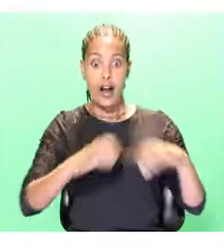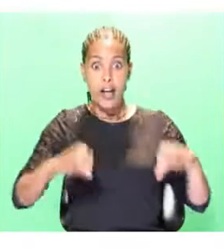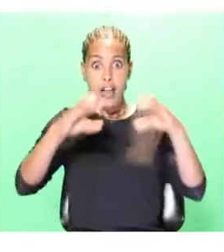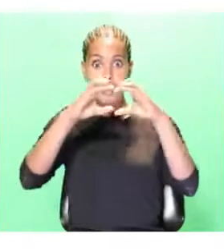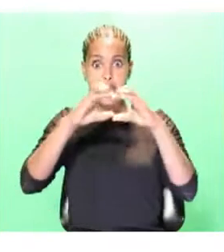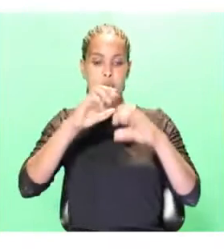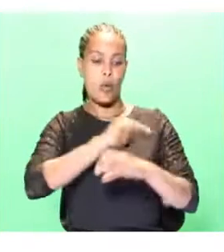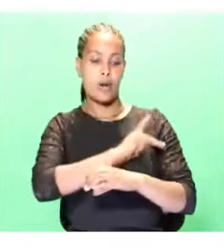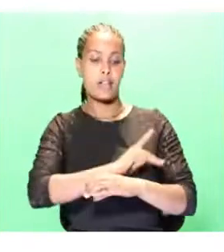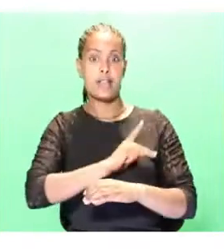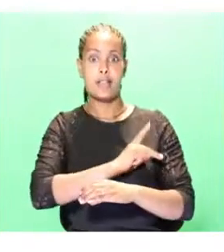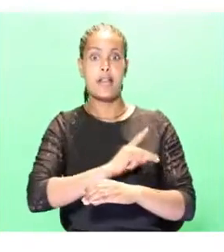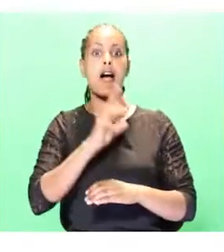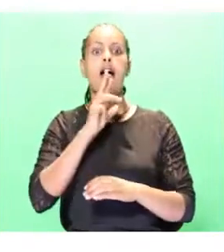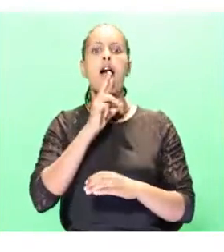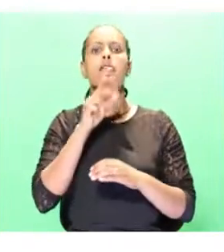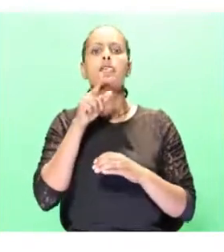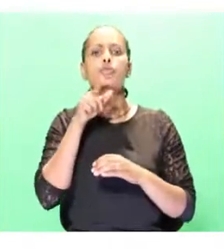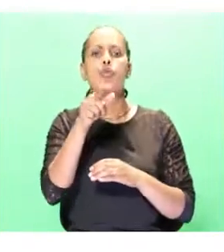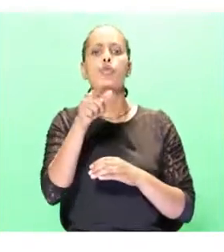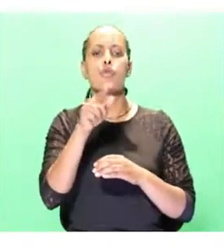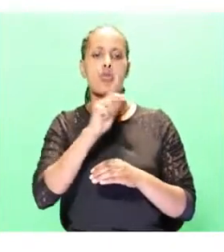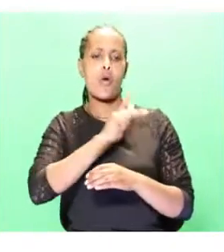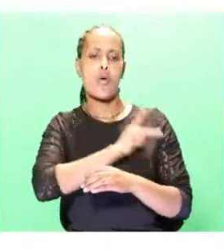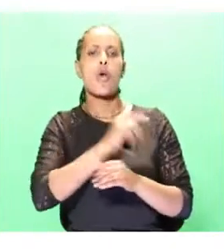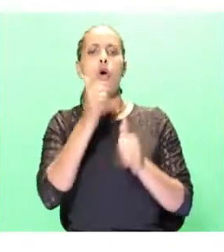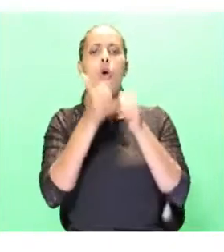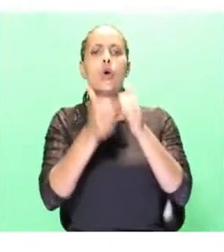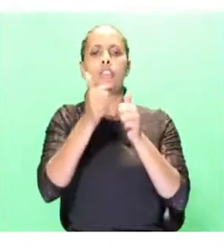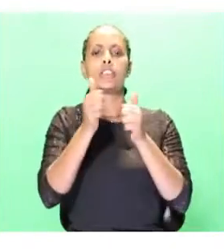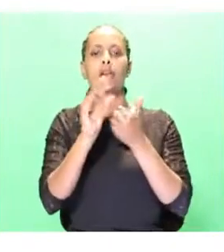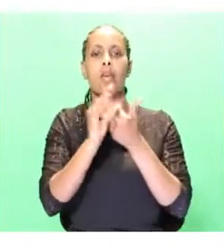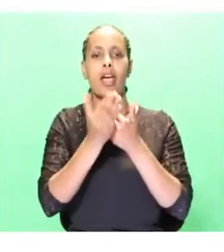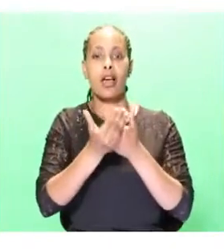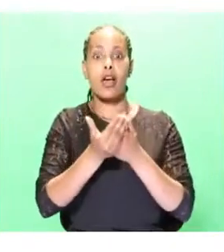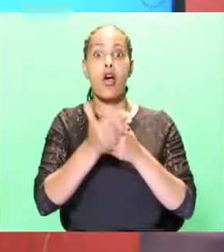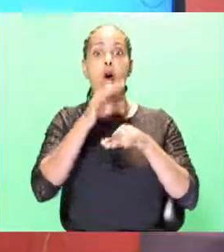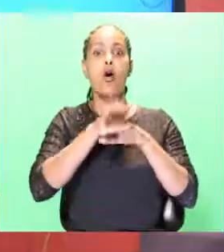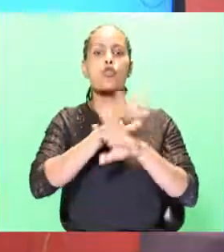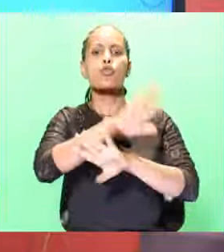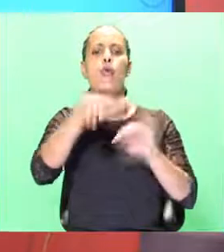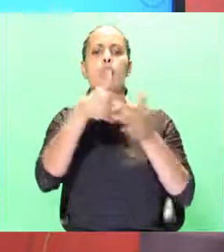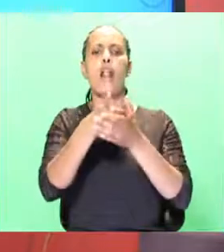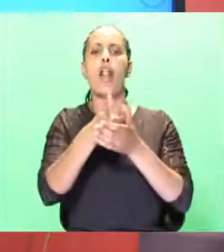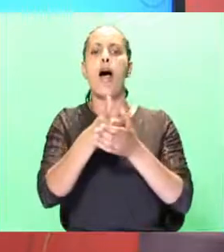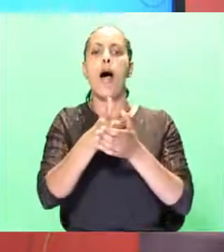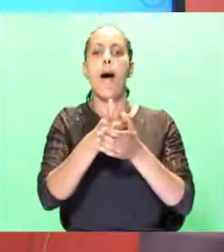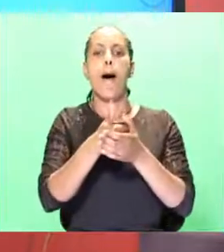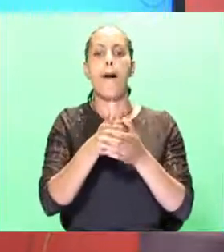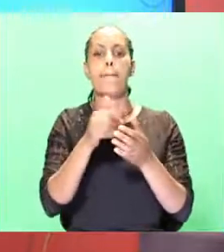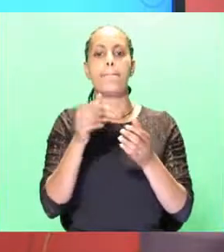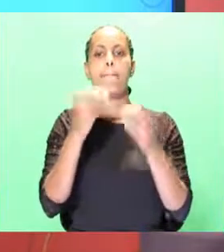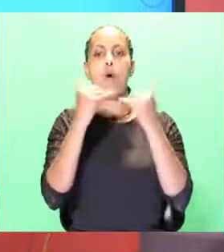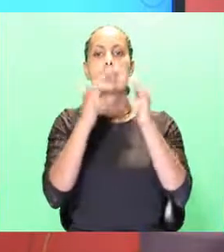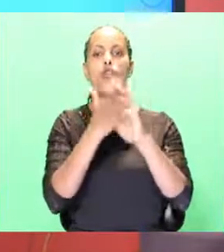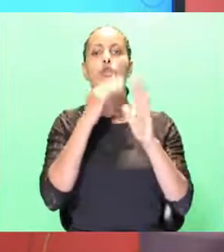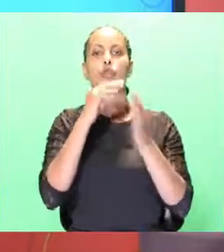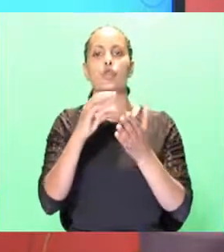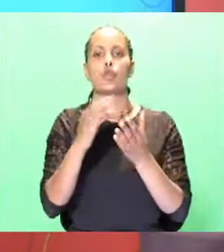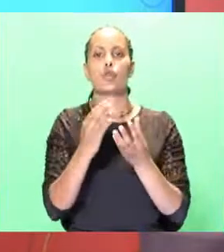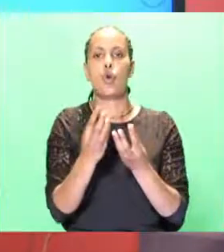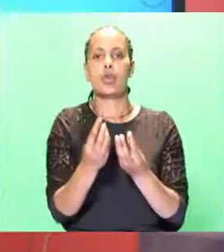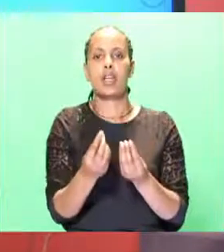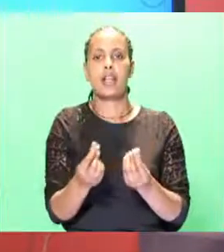Colligative properties are those properties which depend on total amount of solute or